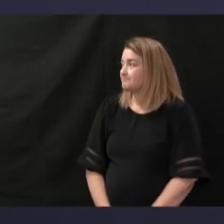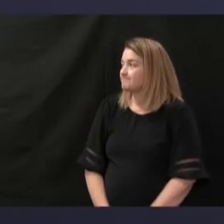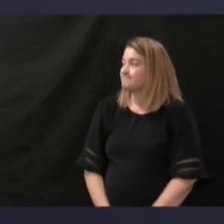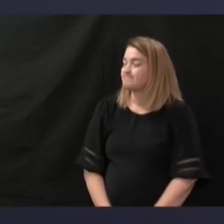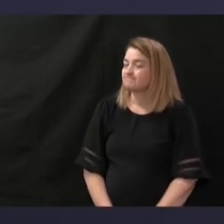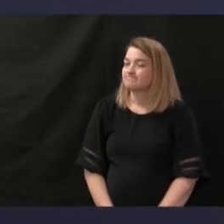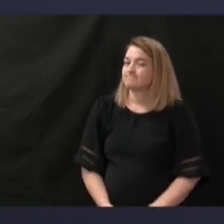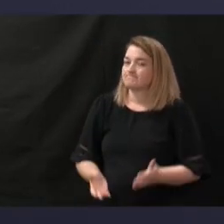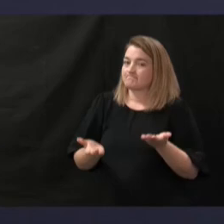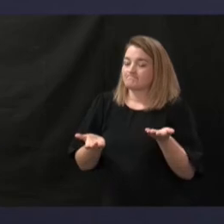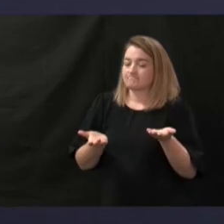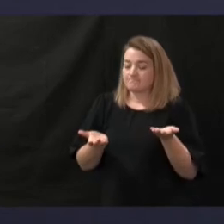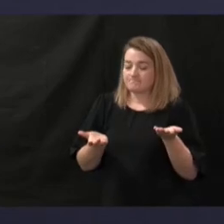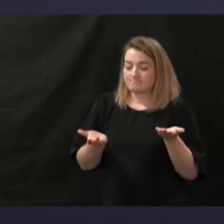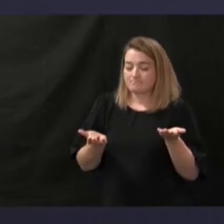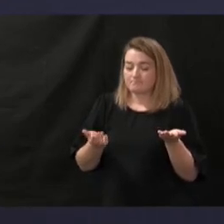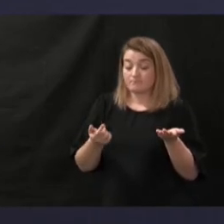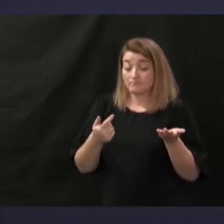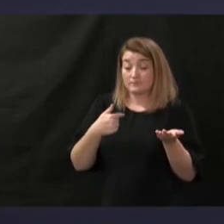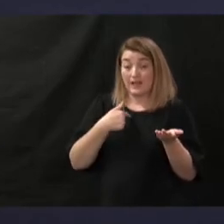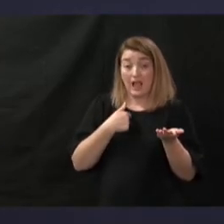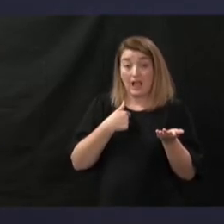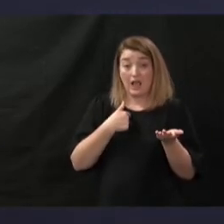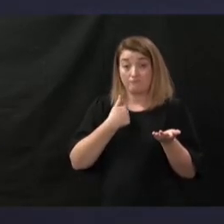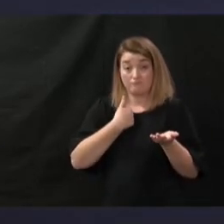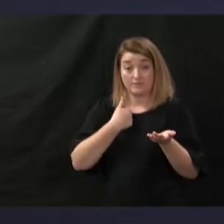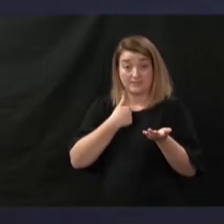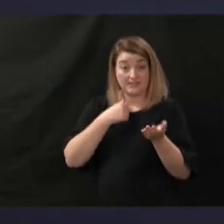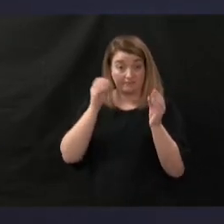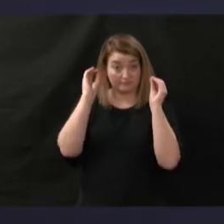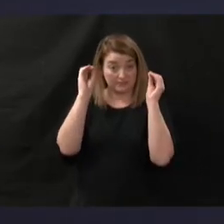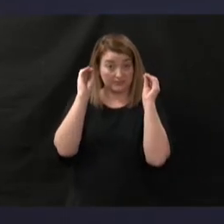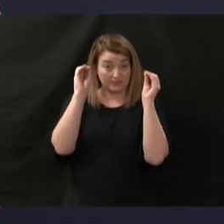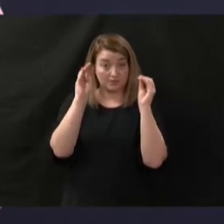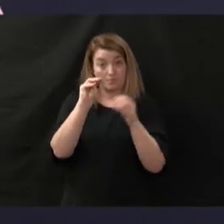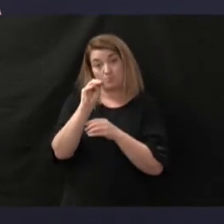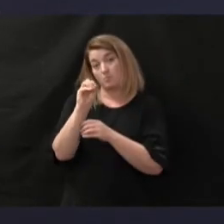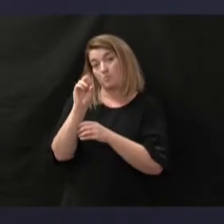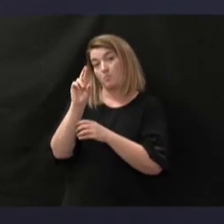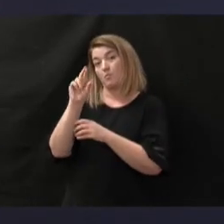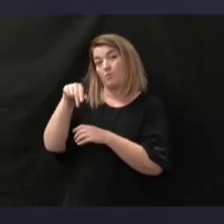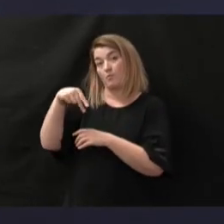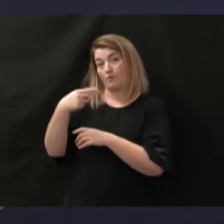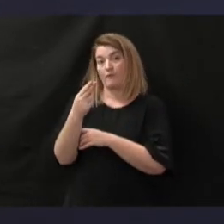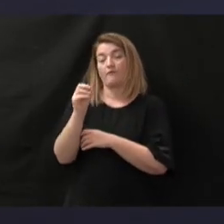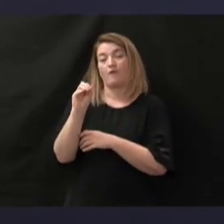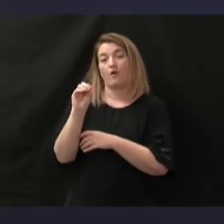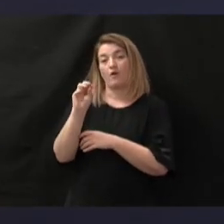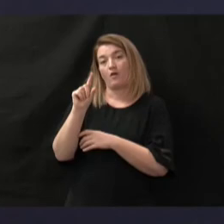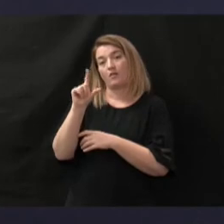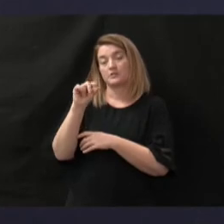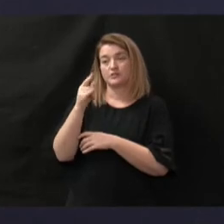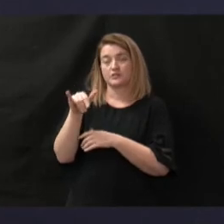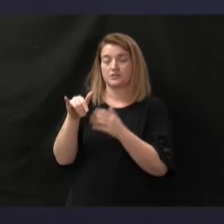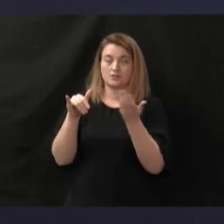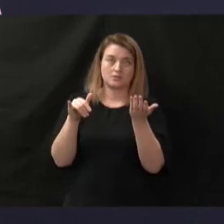When I was teaching morphology, and I didn't get to it third grade because of COVID, blah, blah,